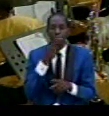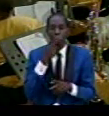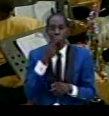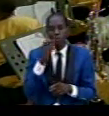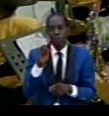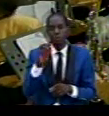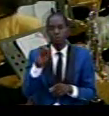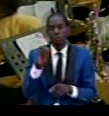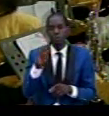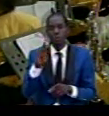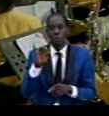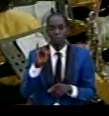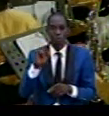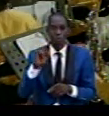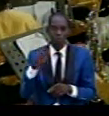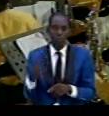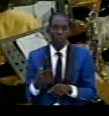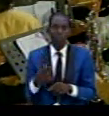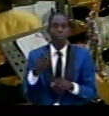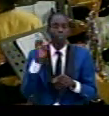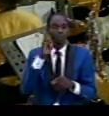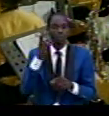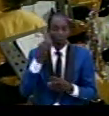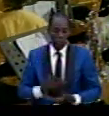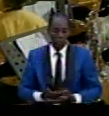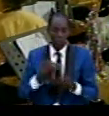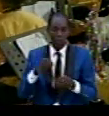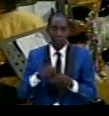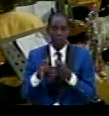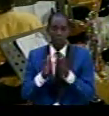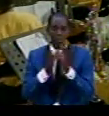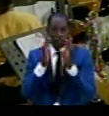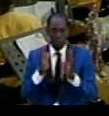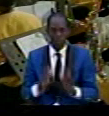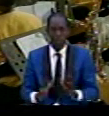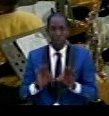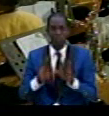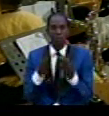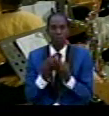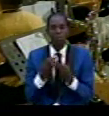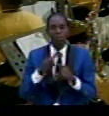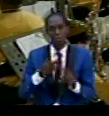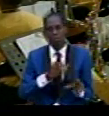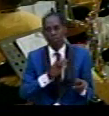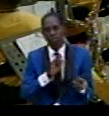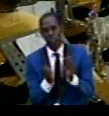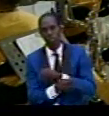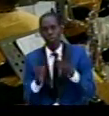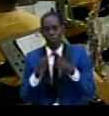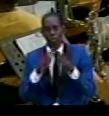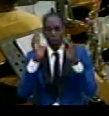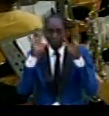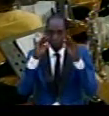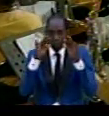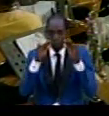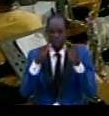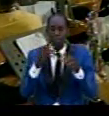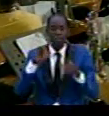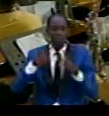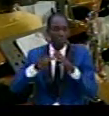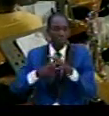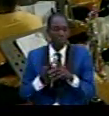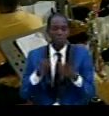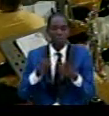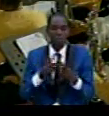to Islam, and started smoking at the age of 7 because his mother is a nurse, and so this gave him access